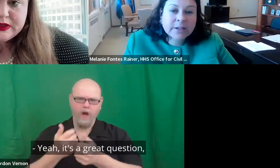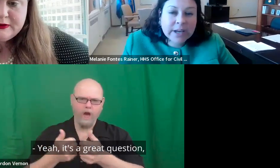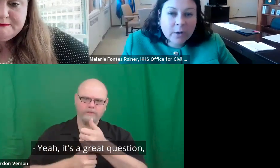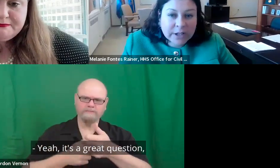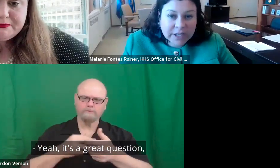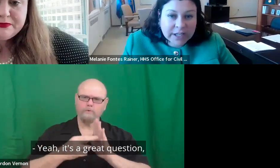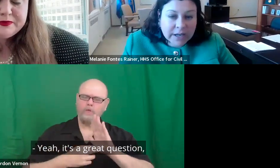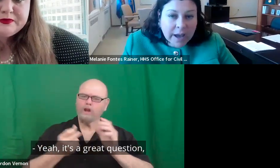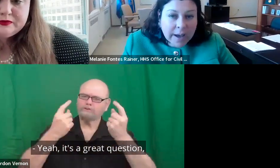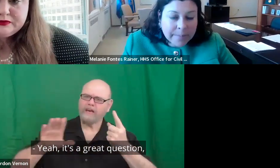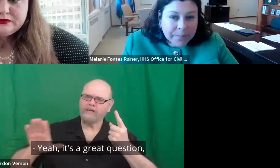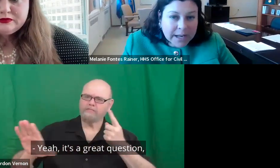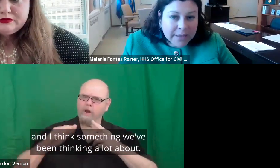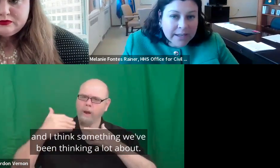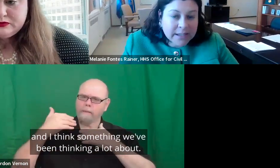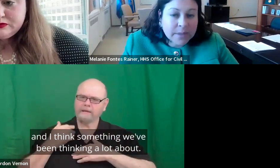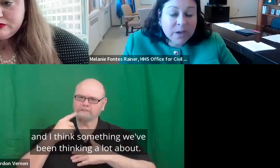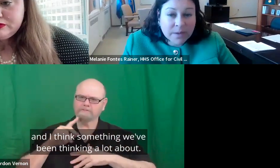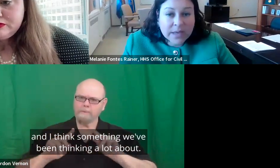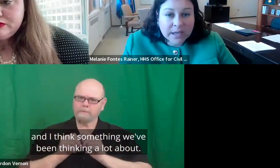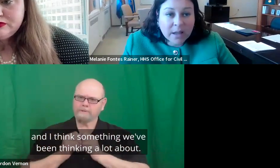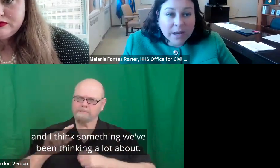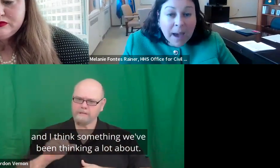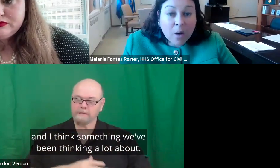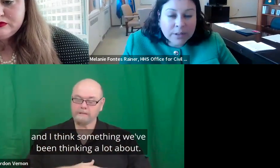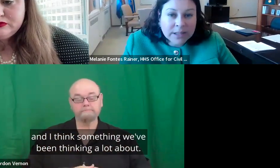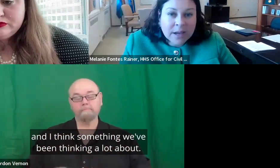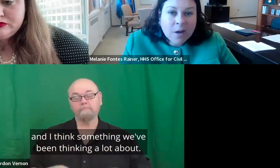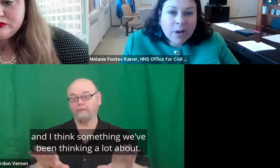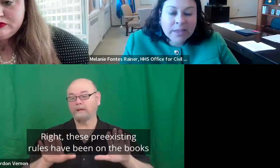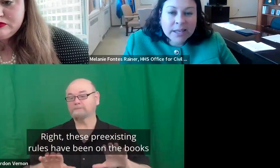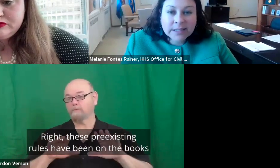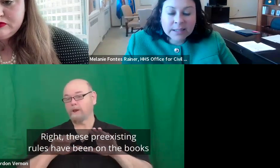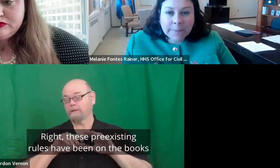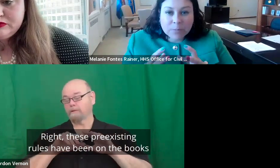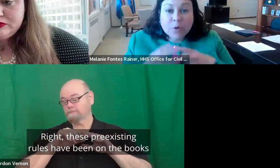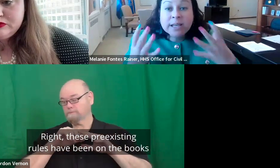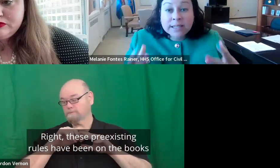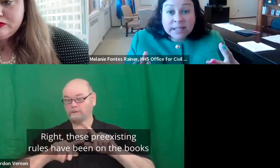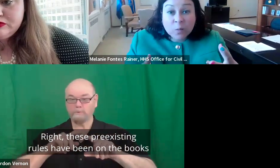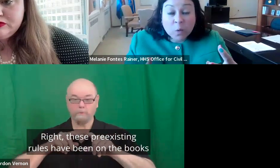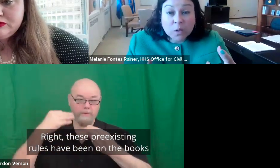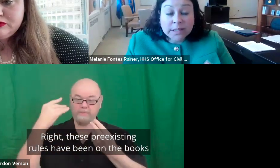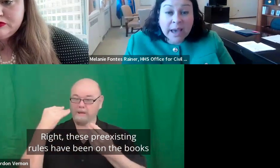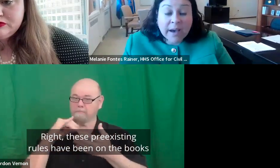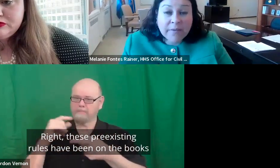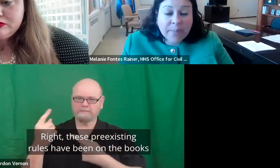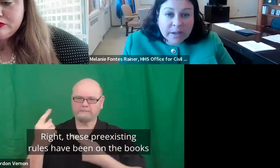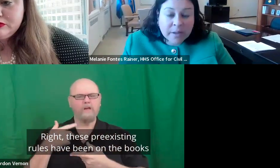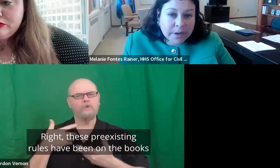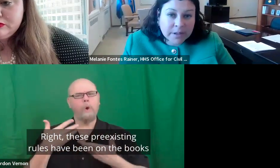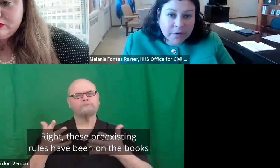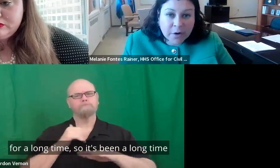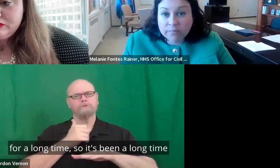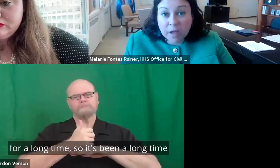Yeah, it's a great question. And I think something we've been thinking a lot about, right? These pre-existing rules have